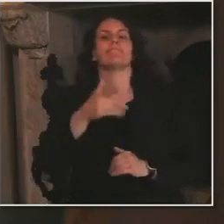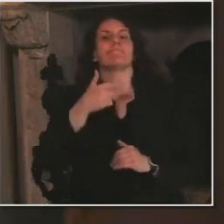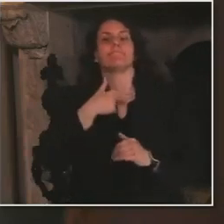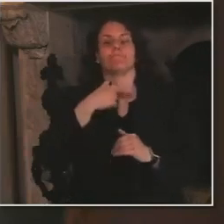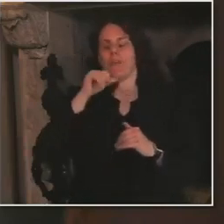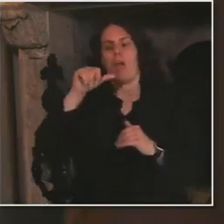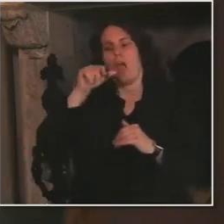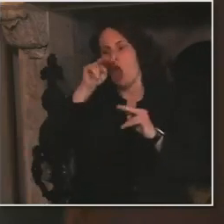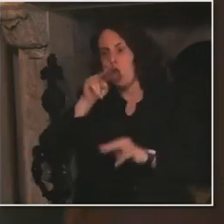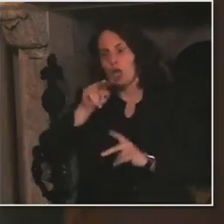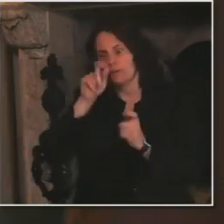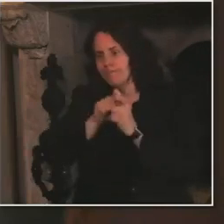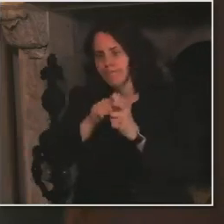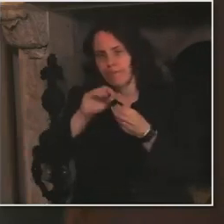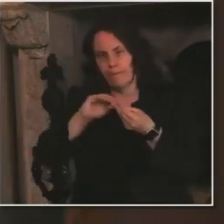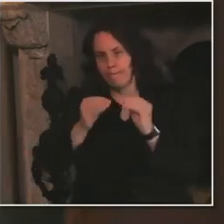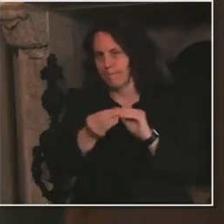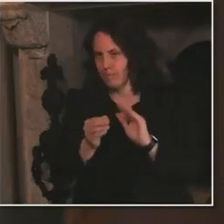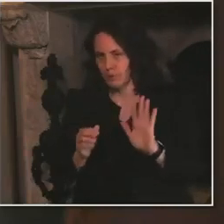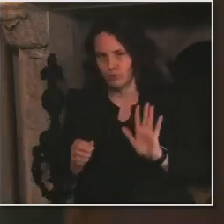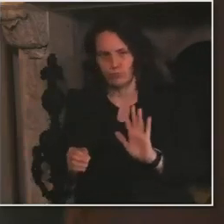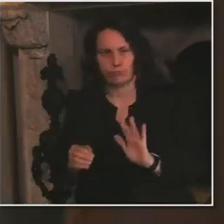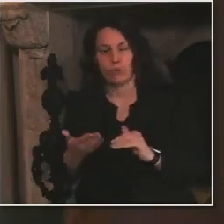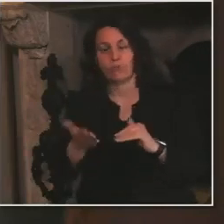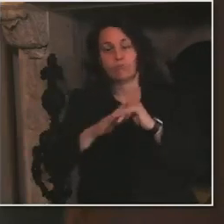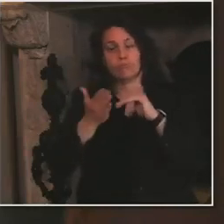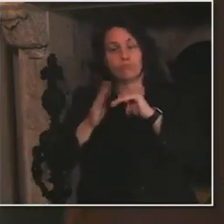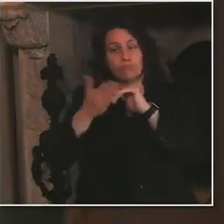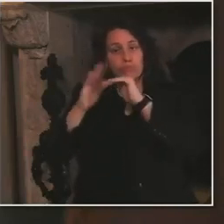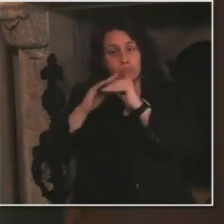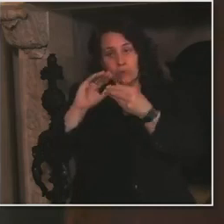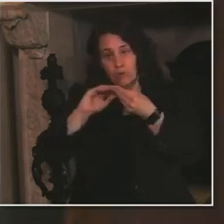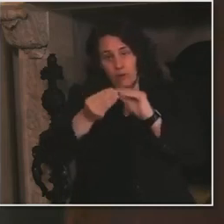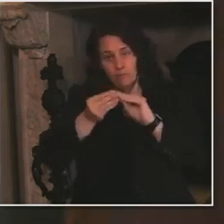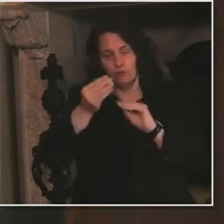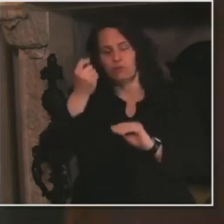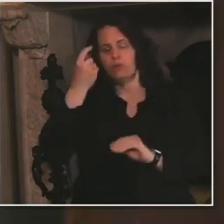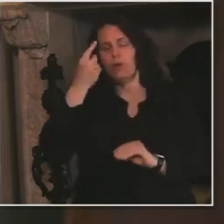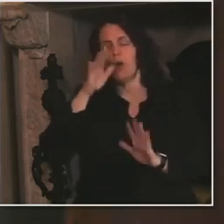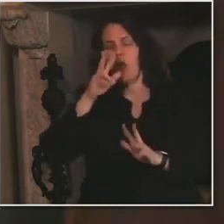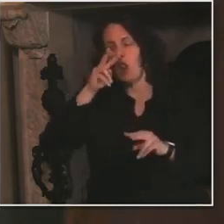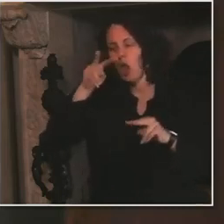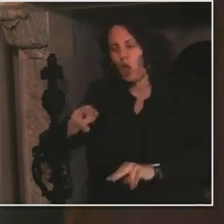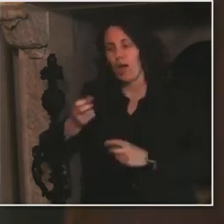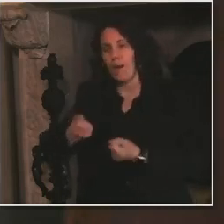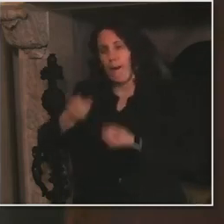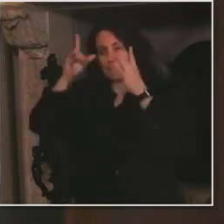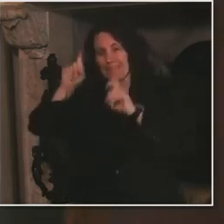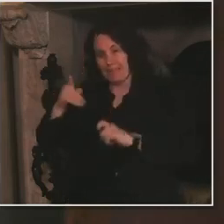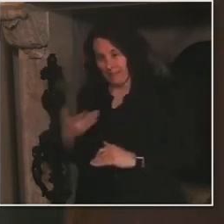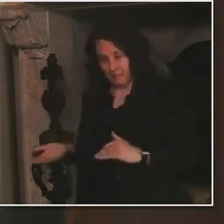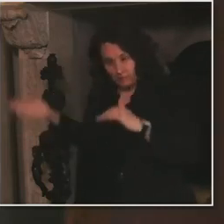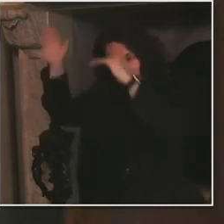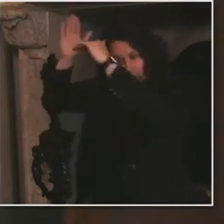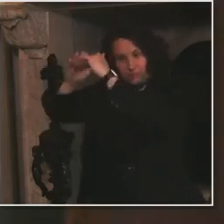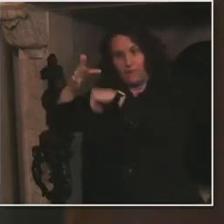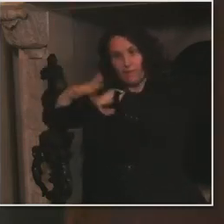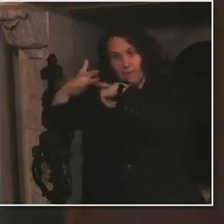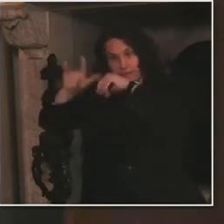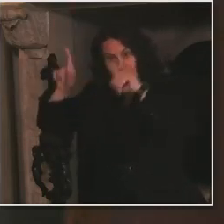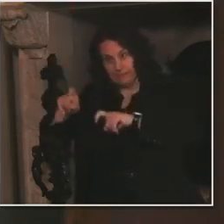using the trend, using regression to help us see the data in a way that isn't as